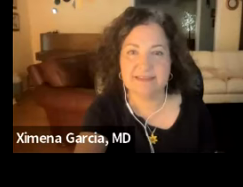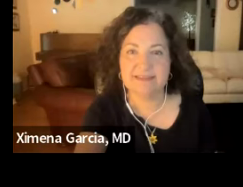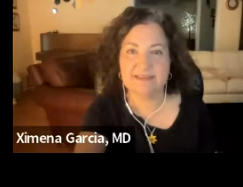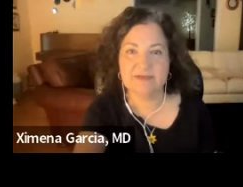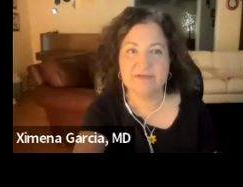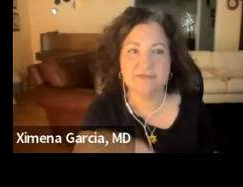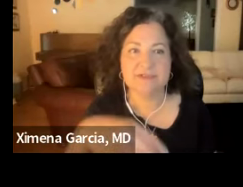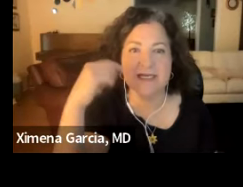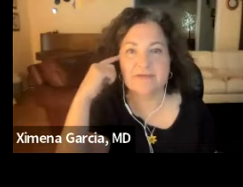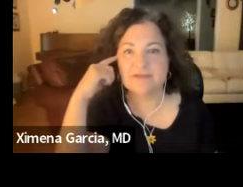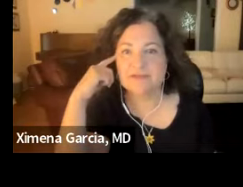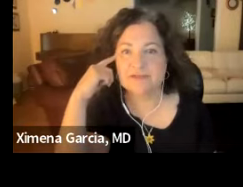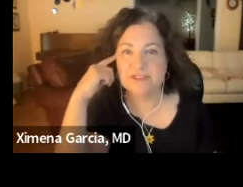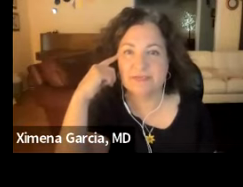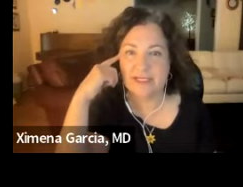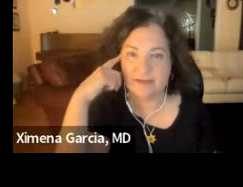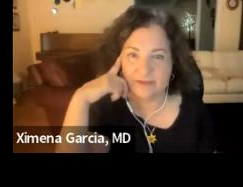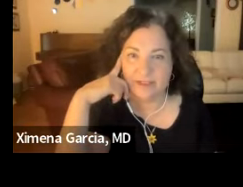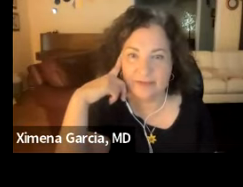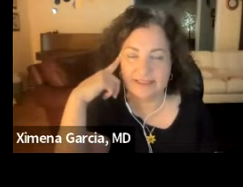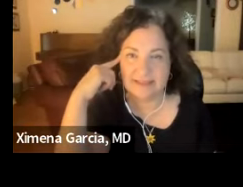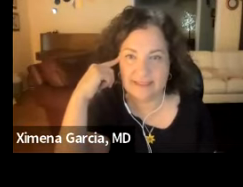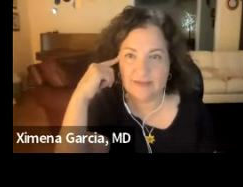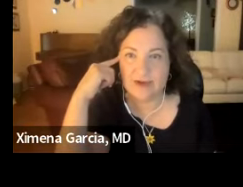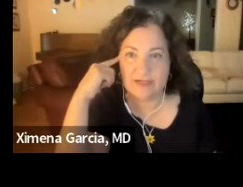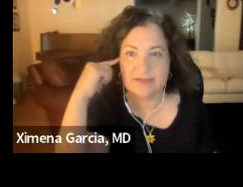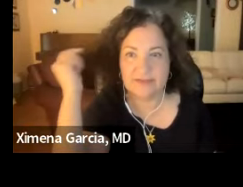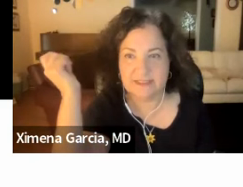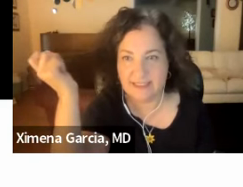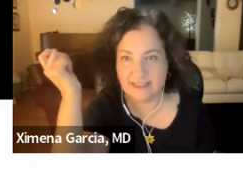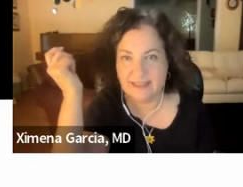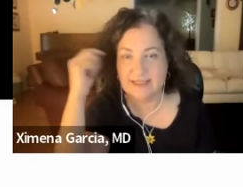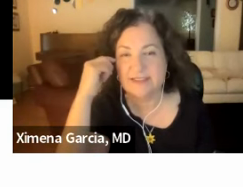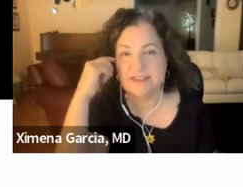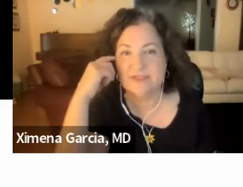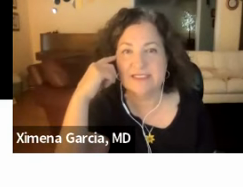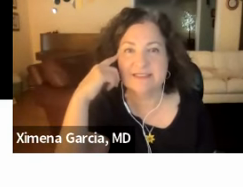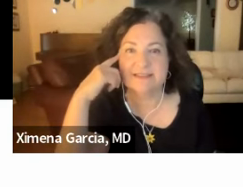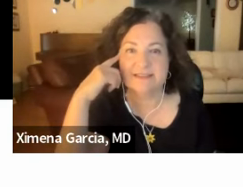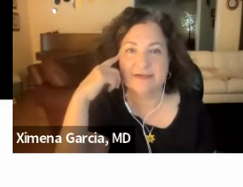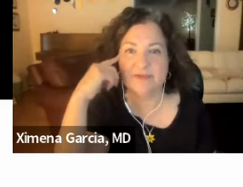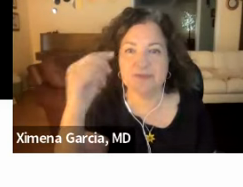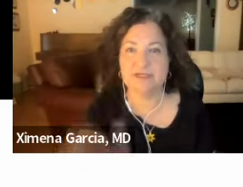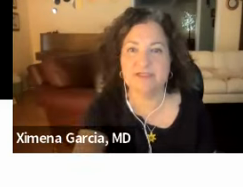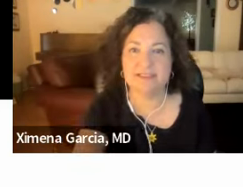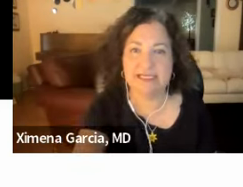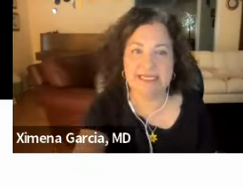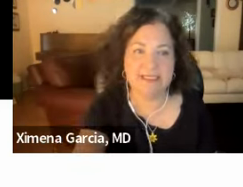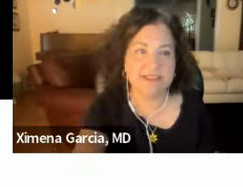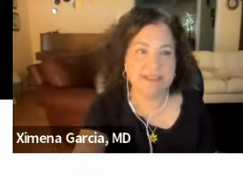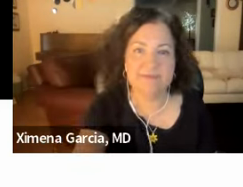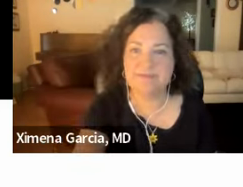in Kansas. So grateful to have Jamie Gable here with us today to walk us through the data. Jamie is a senior epidemiologist